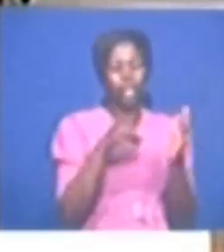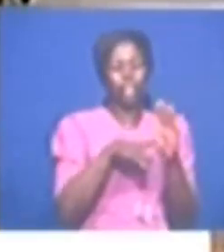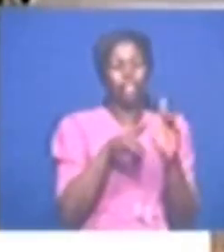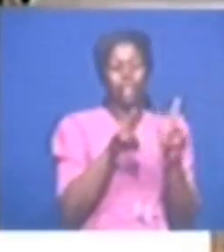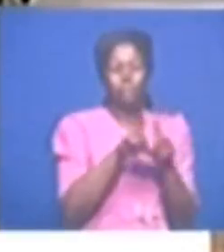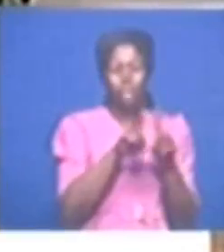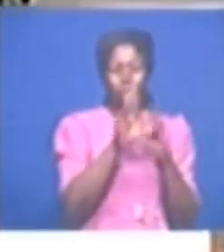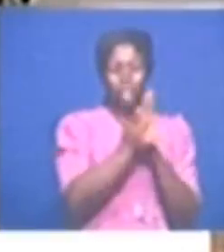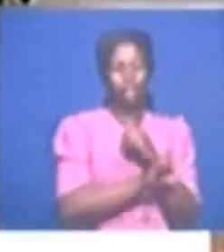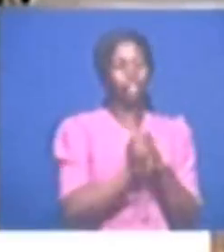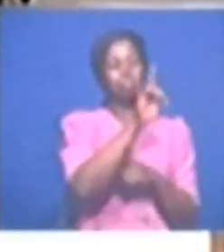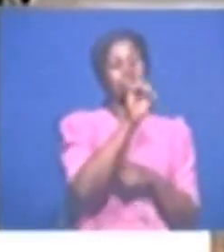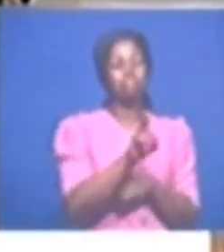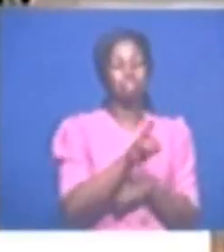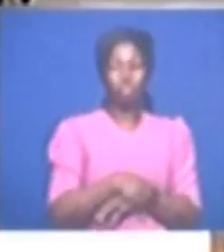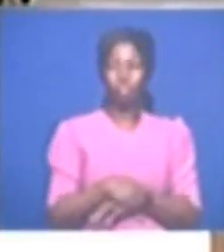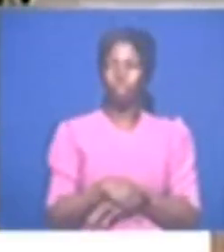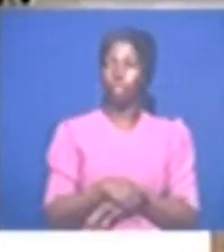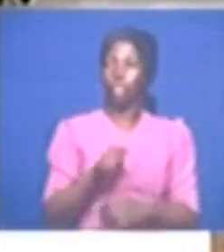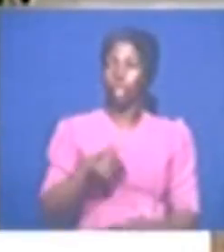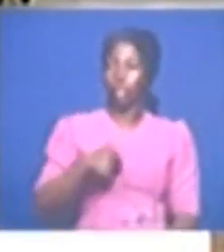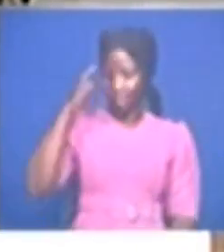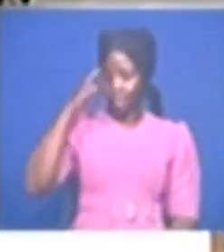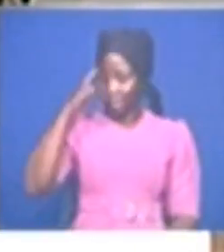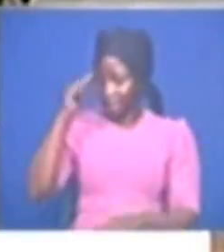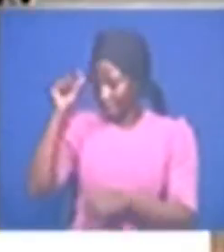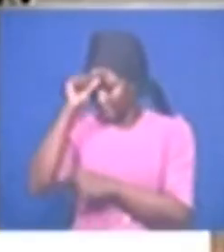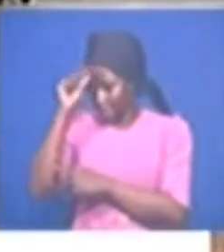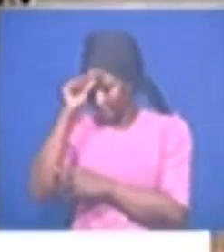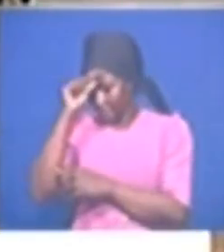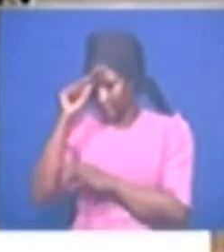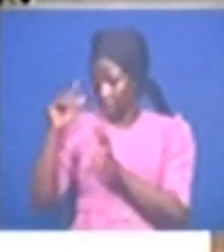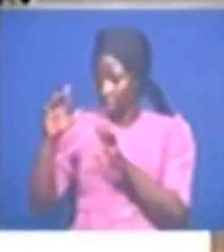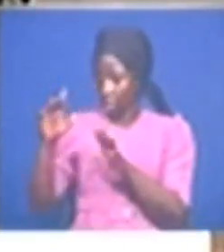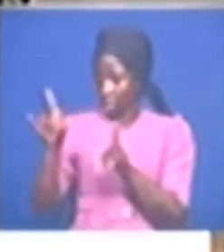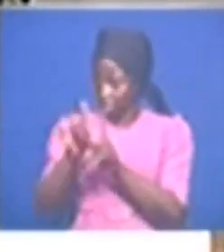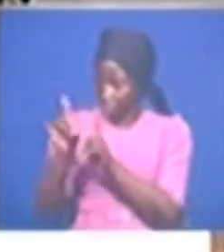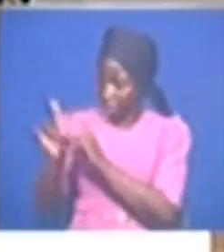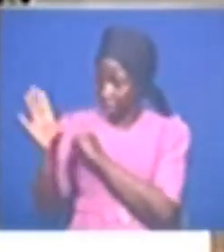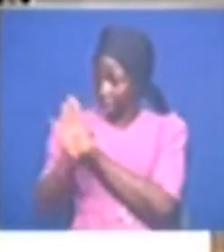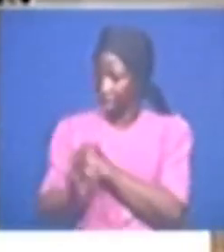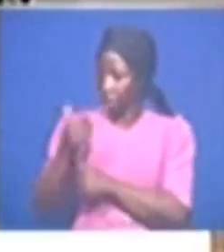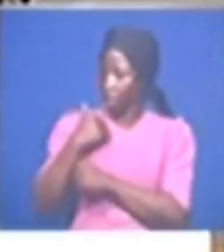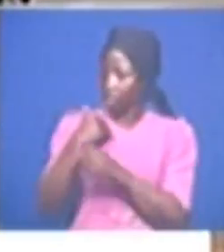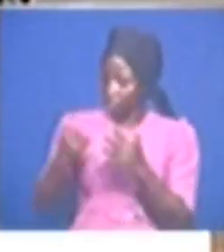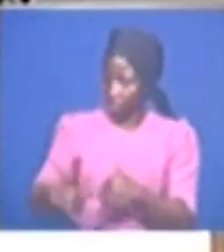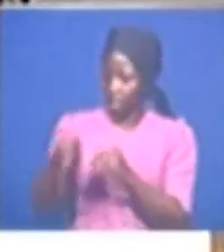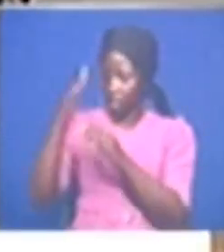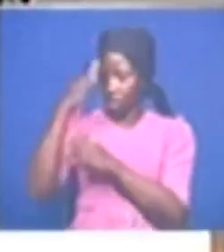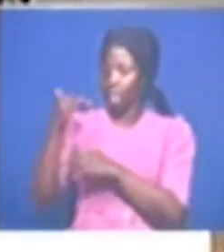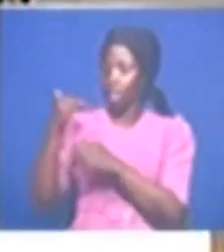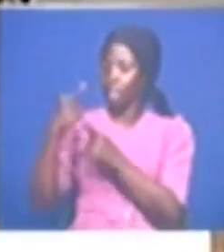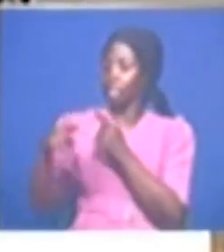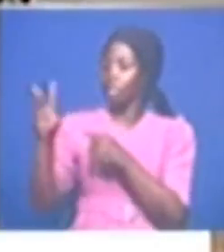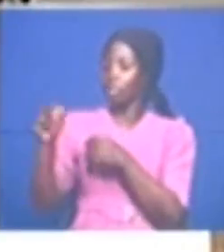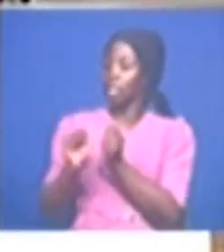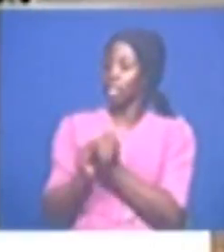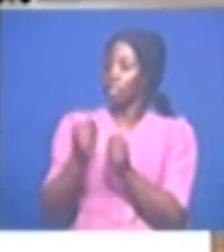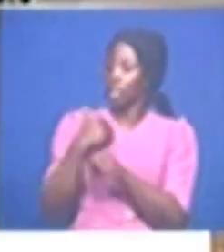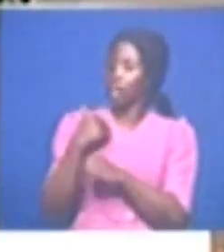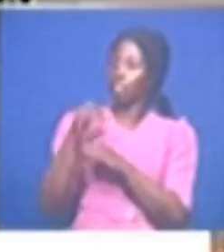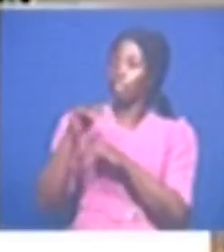think the government has, as a country, let me say as a country, we have tried, because in 2010 we had the National Climate